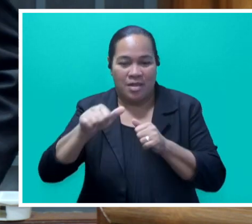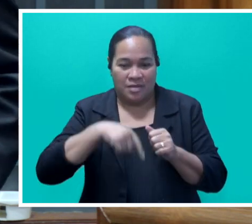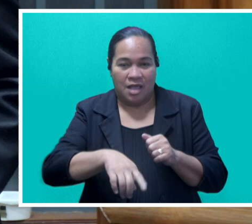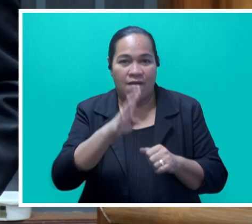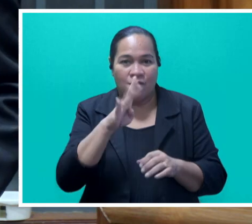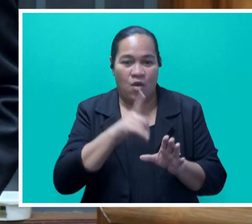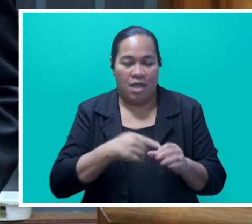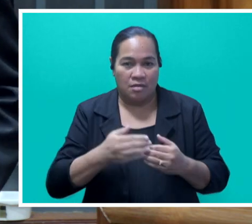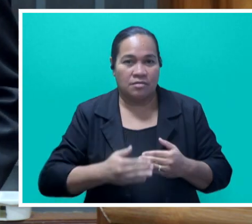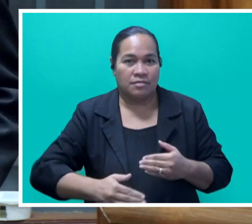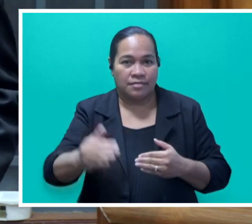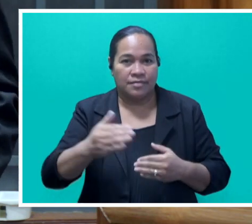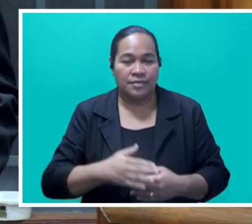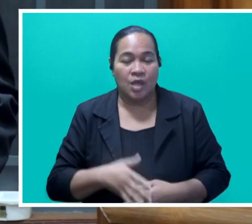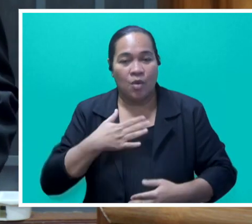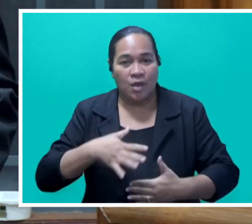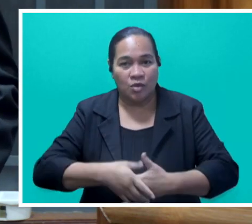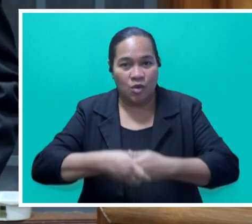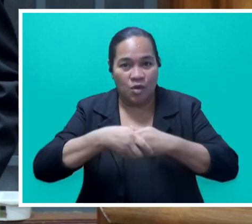I'd like to also congratulate